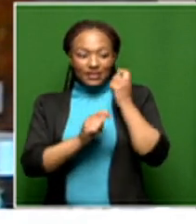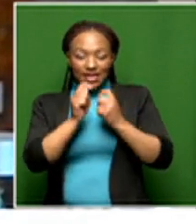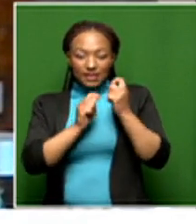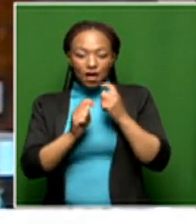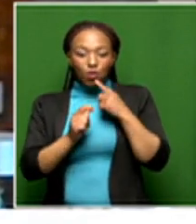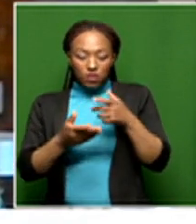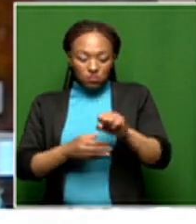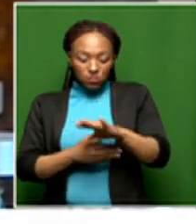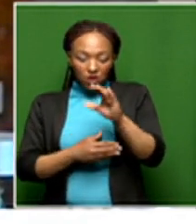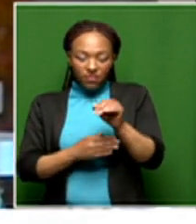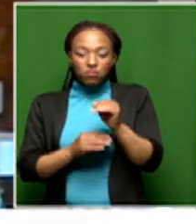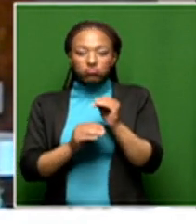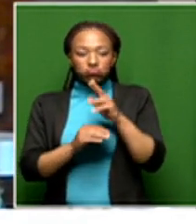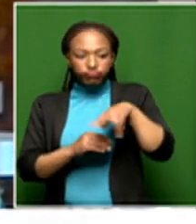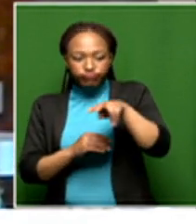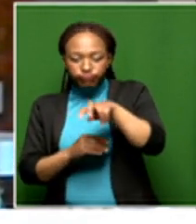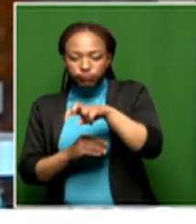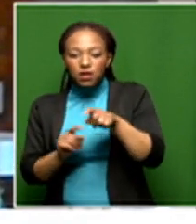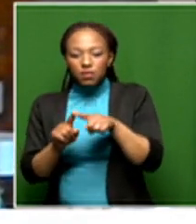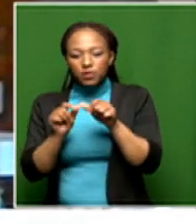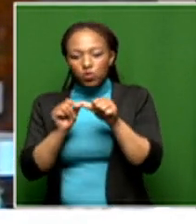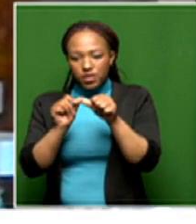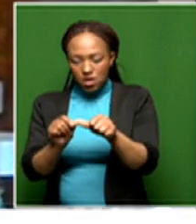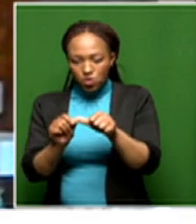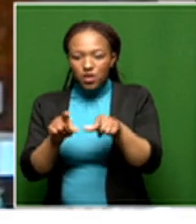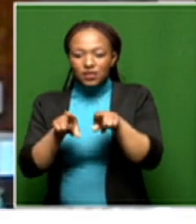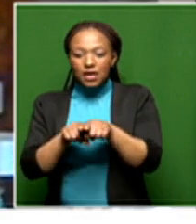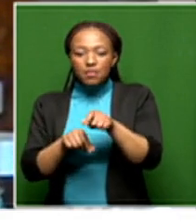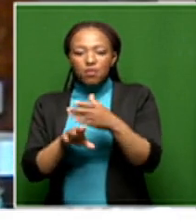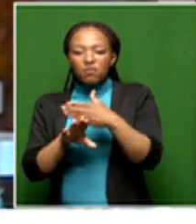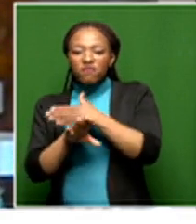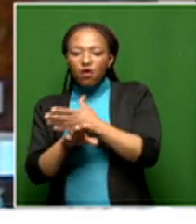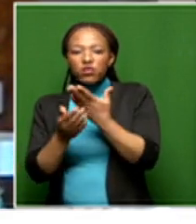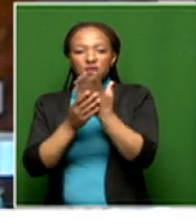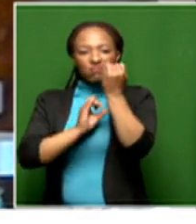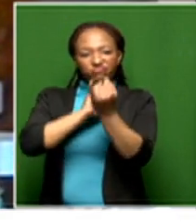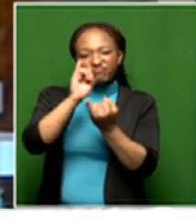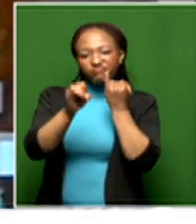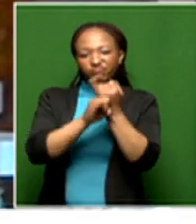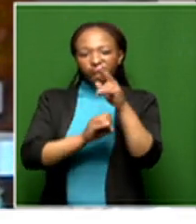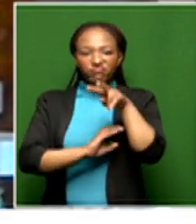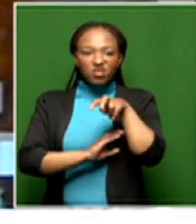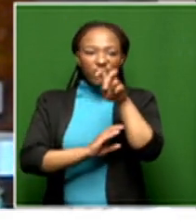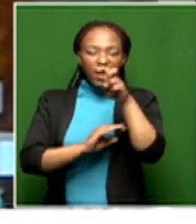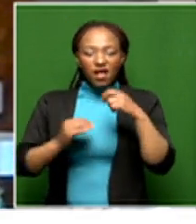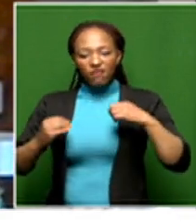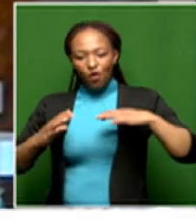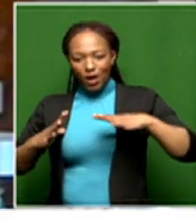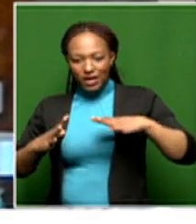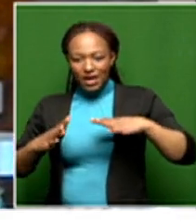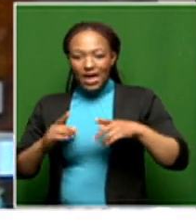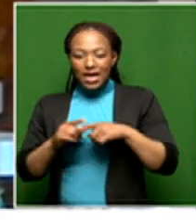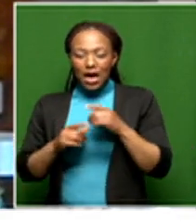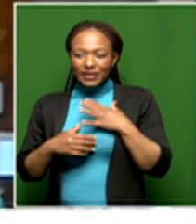domestic tourists, continuing, but also those that used to go overseas for their holidays are now